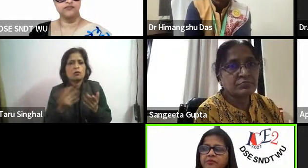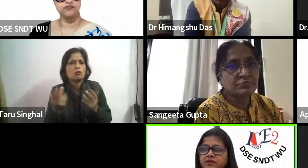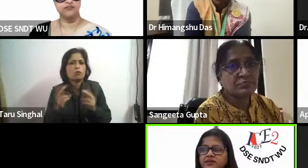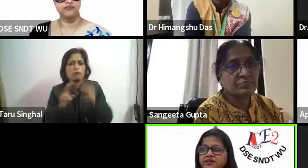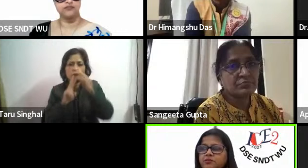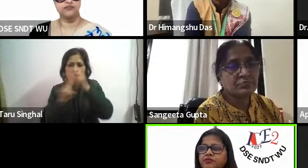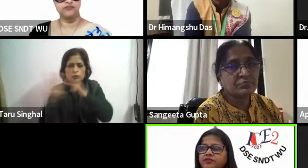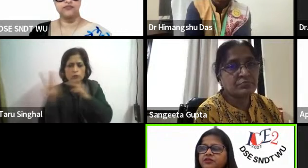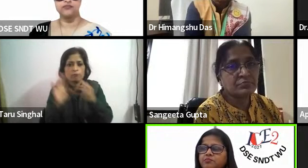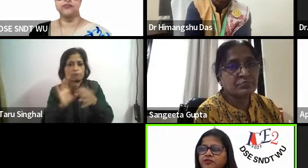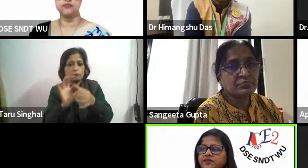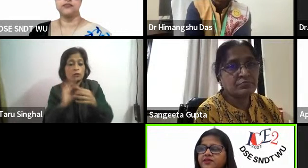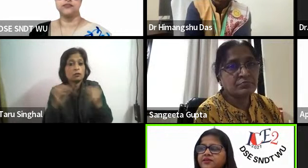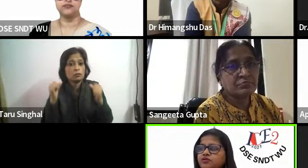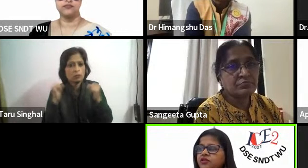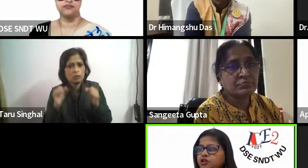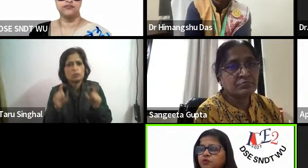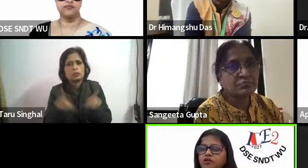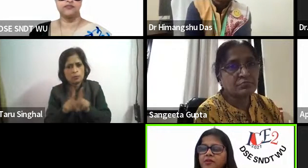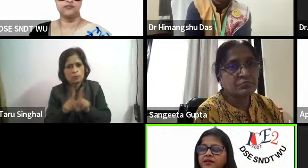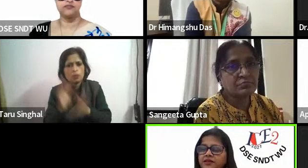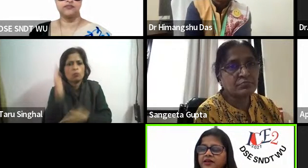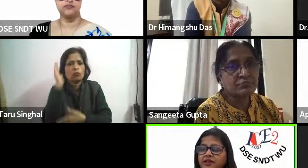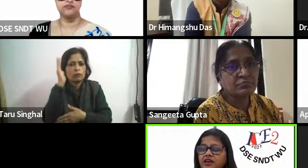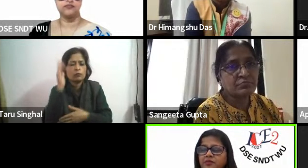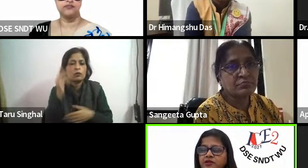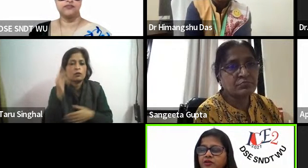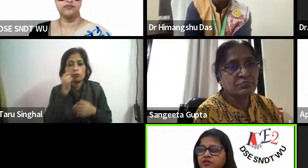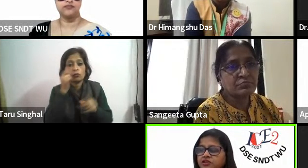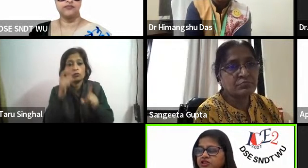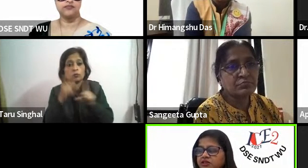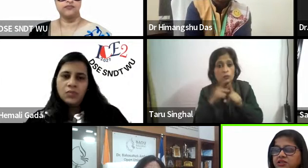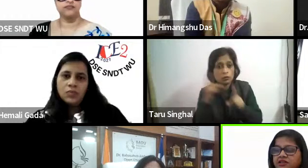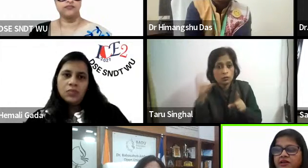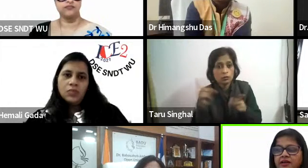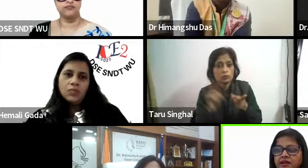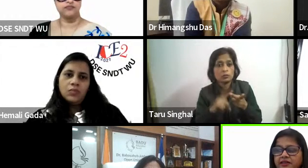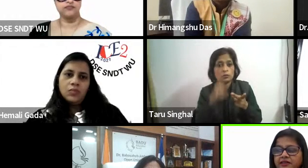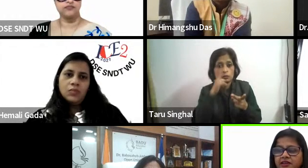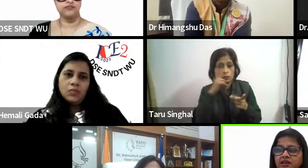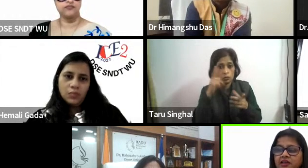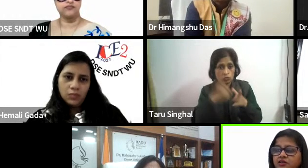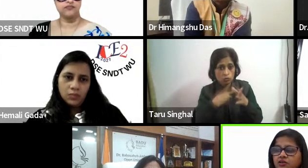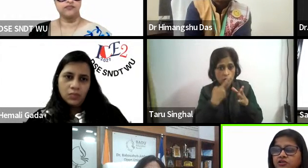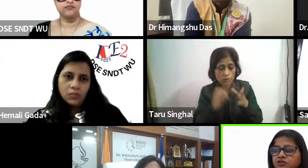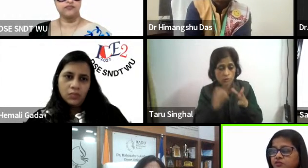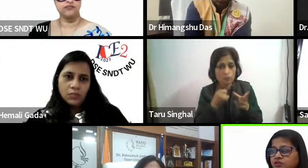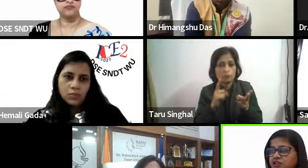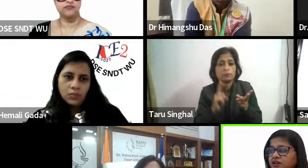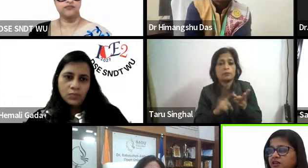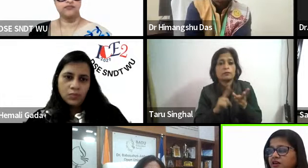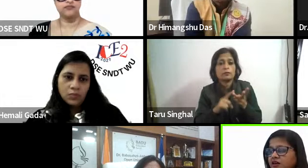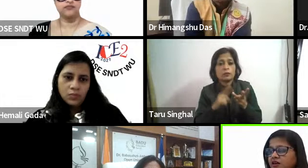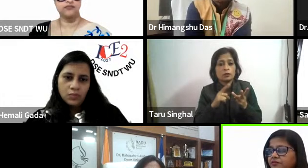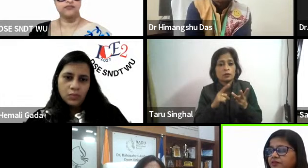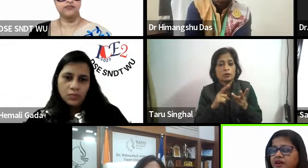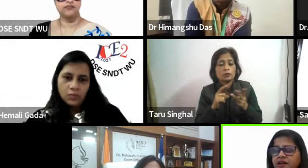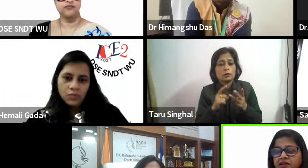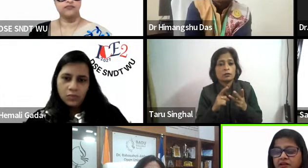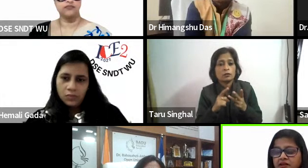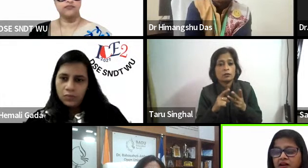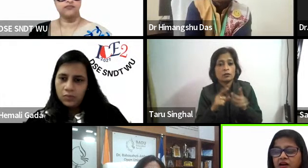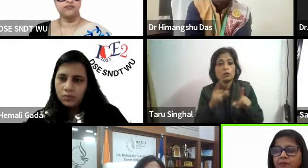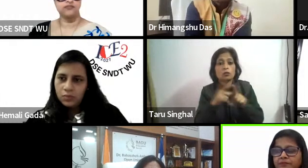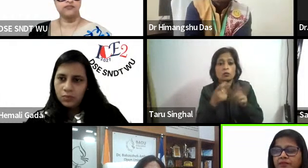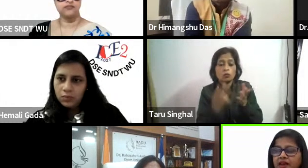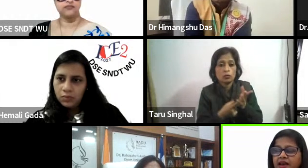as chairpersons: Professor Sudesh Mukhopadhyay, Dr. Jayanti Narayanan, Dr. Kuni